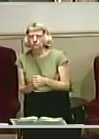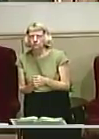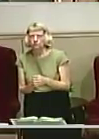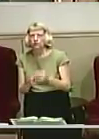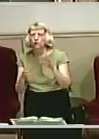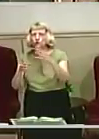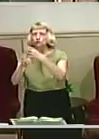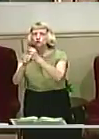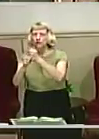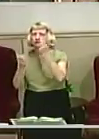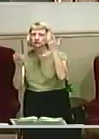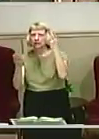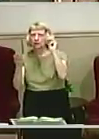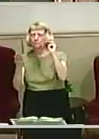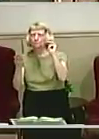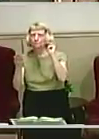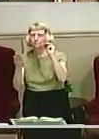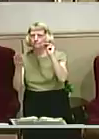Trusting Him.